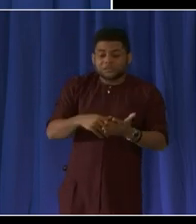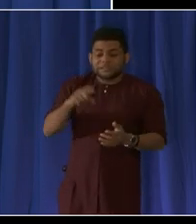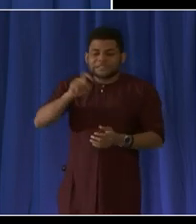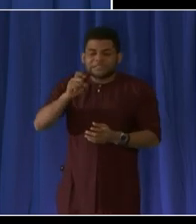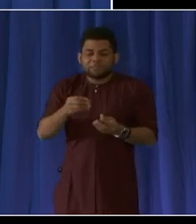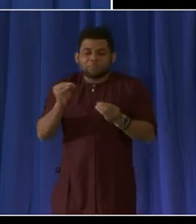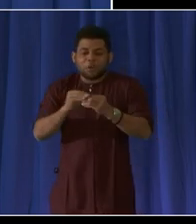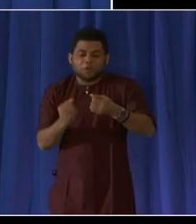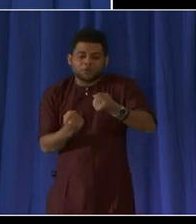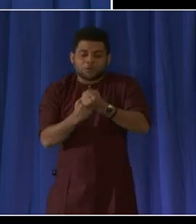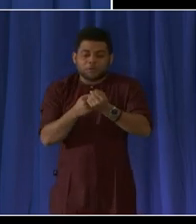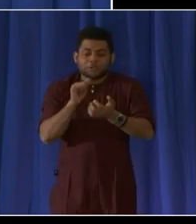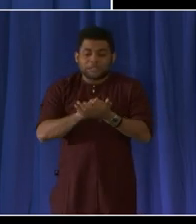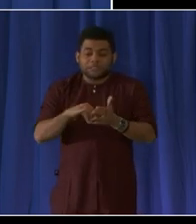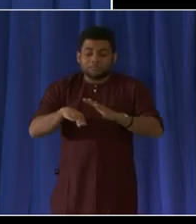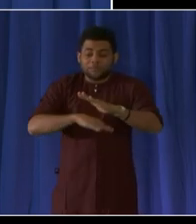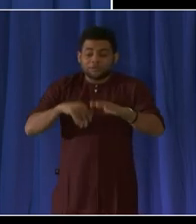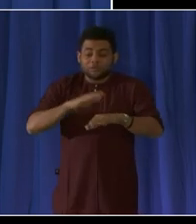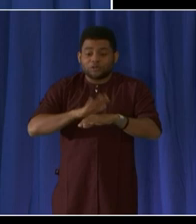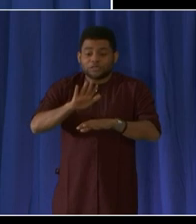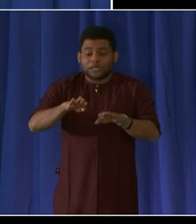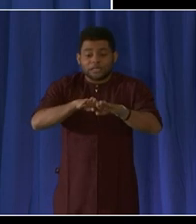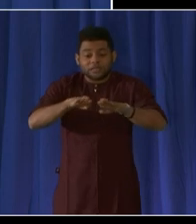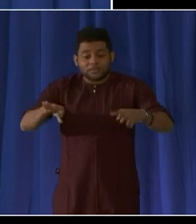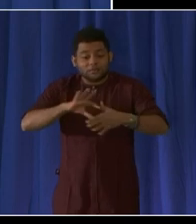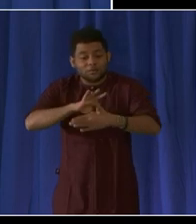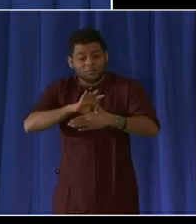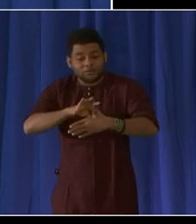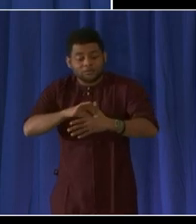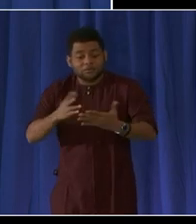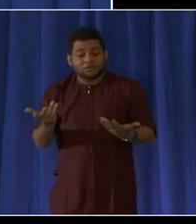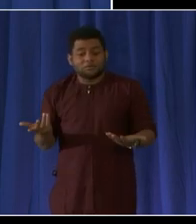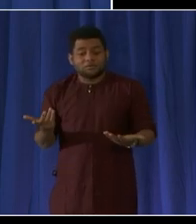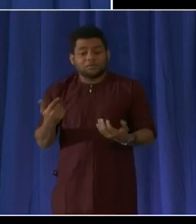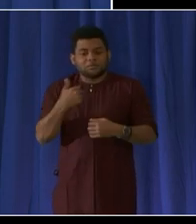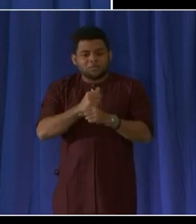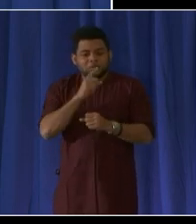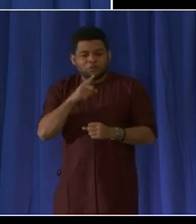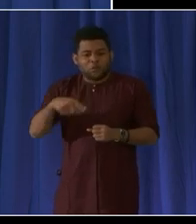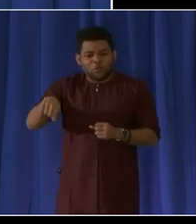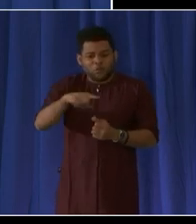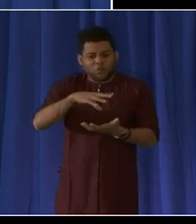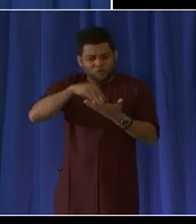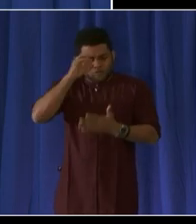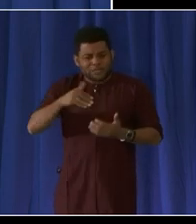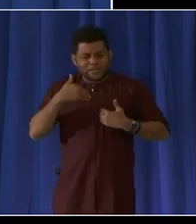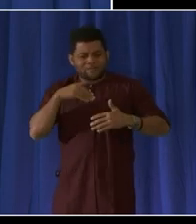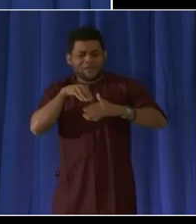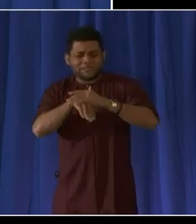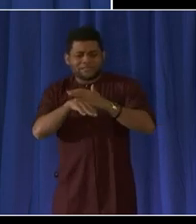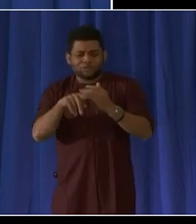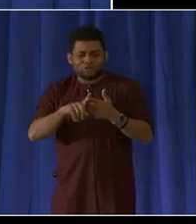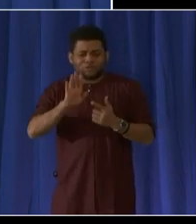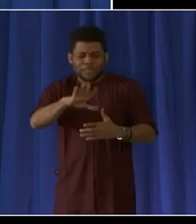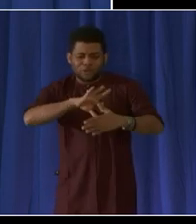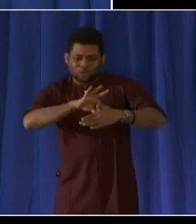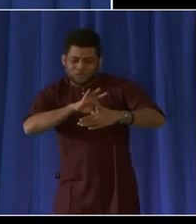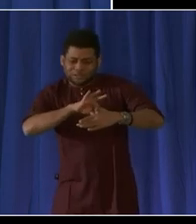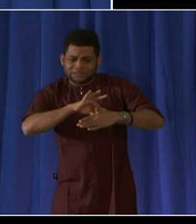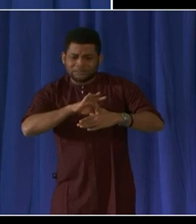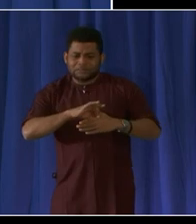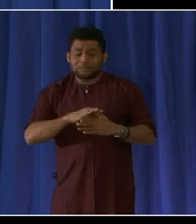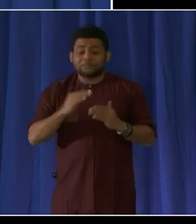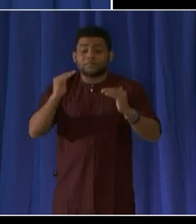and this again is based on grade level content, ensuring that all of our students have access to grade level content. In the second tier, we get a little bit